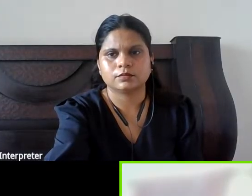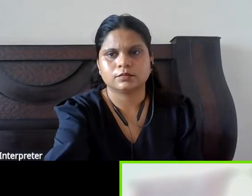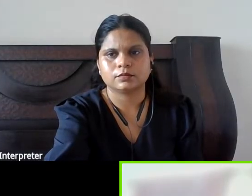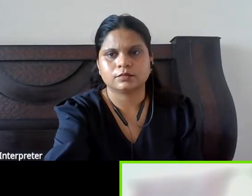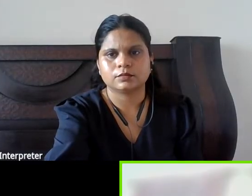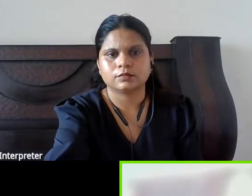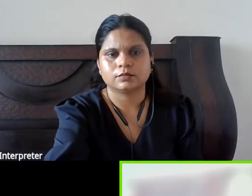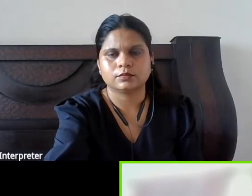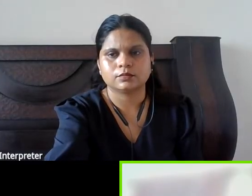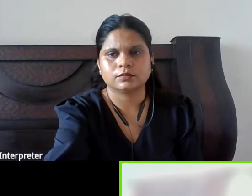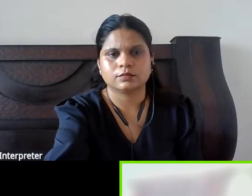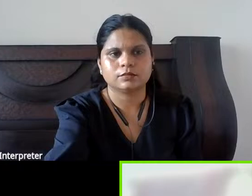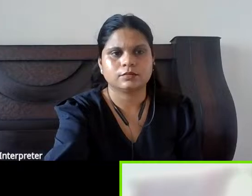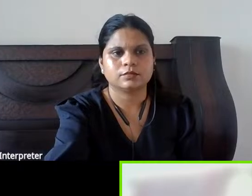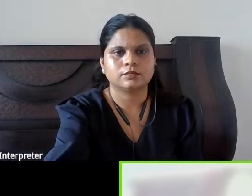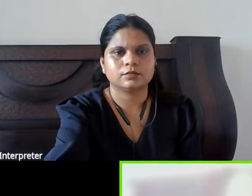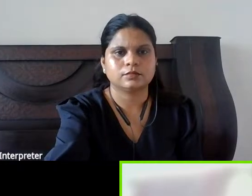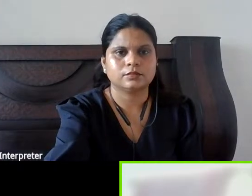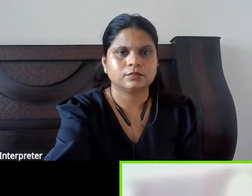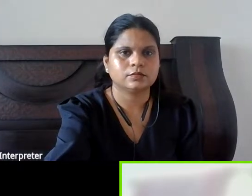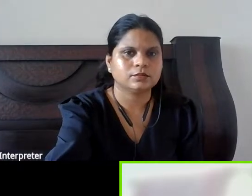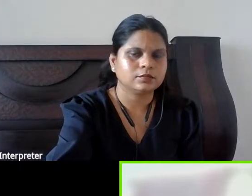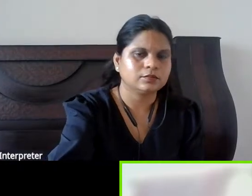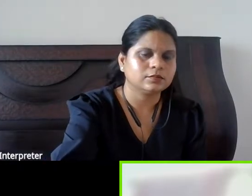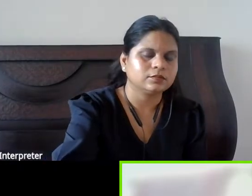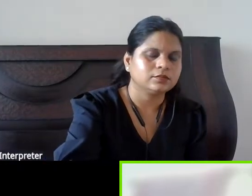You're on mute, Rama.